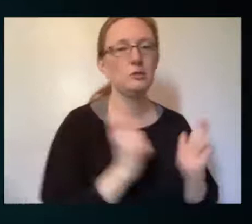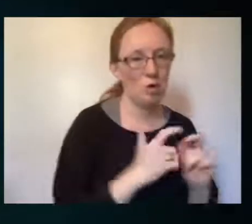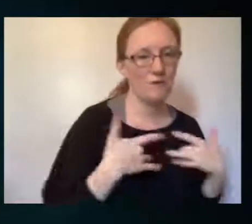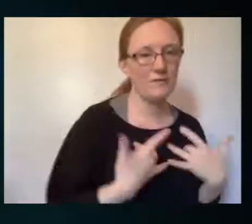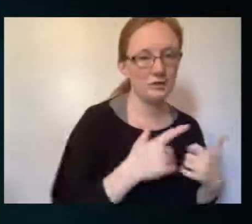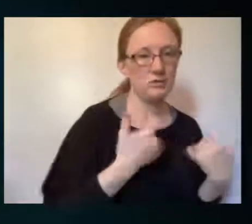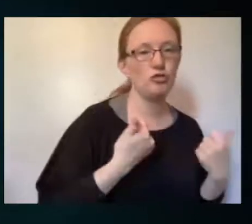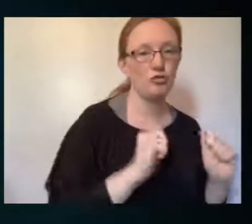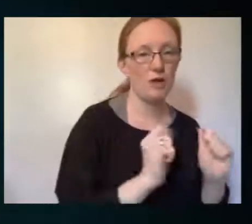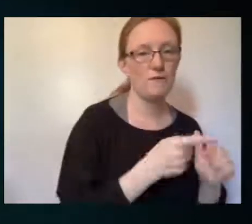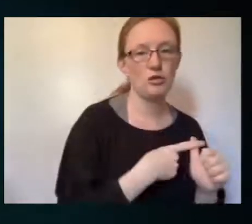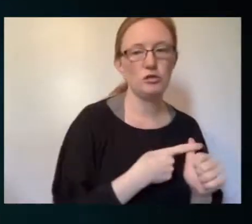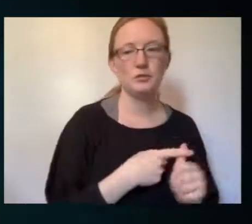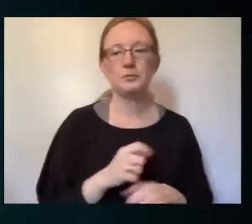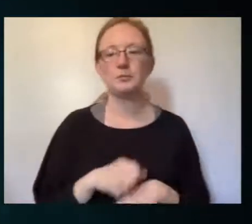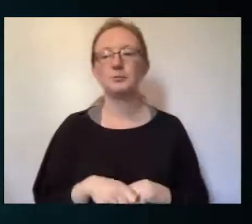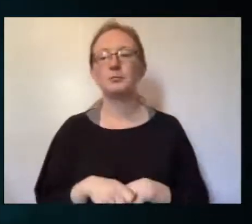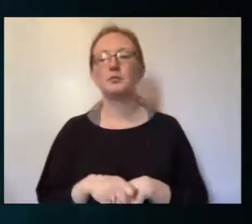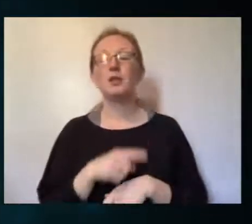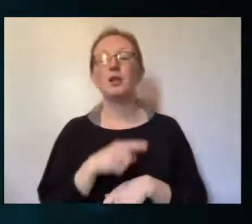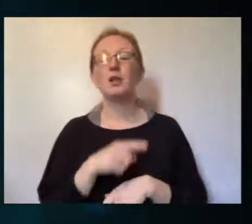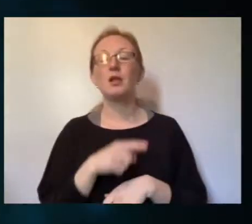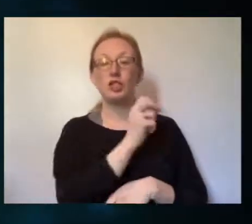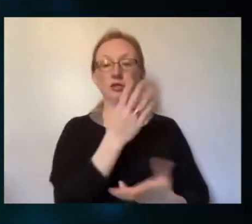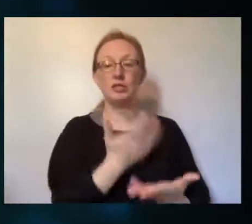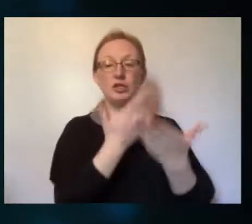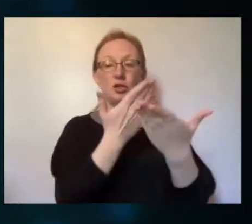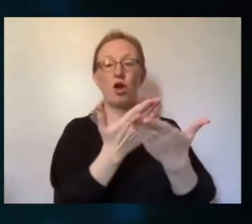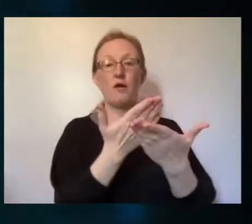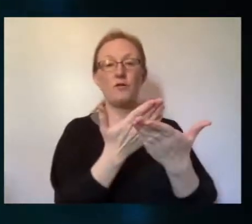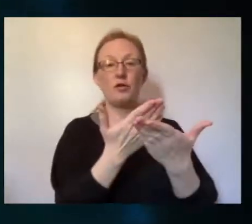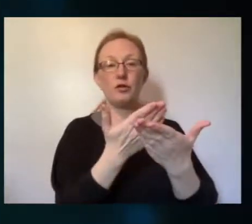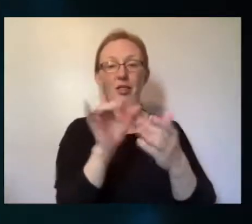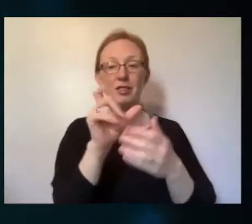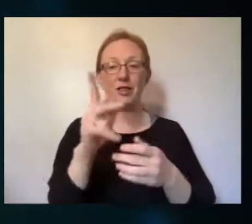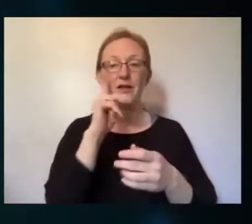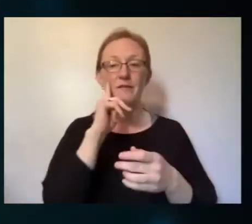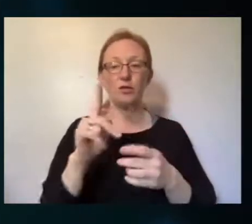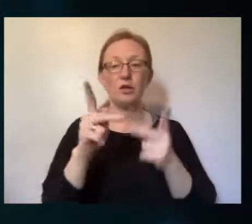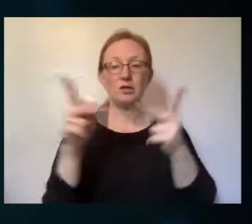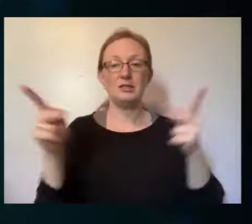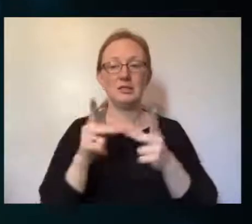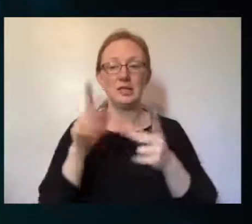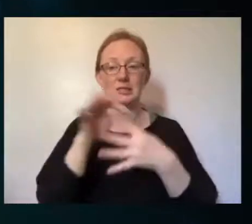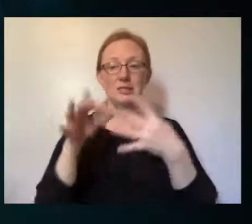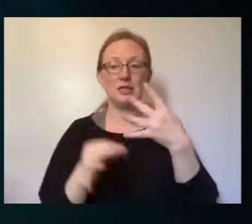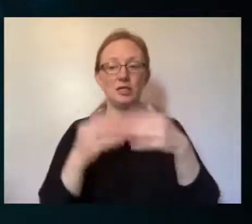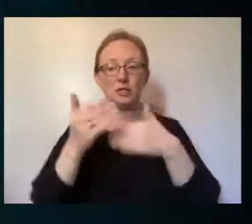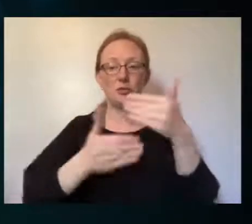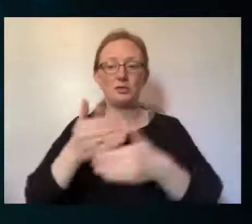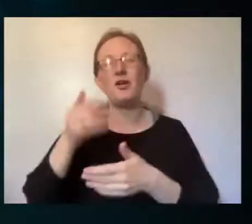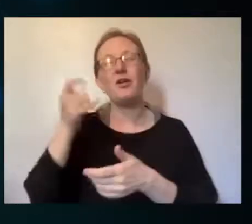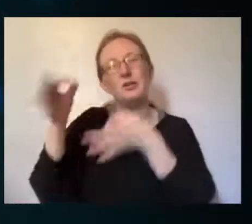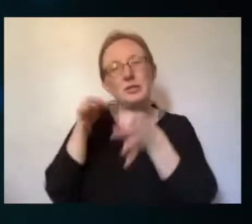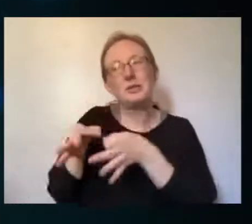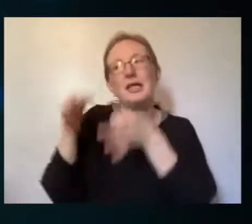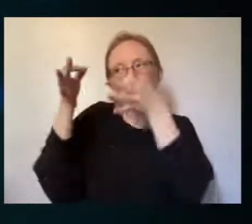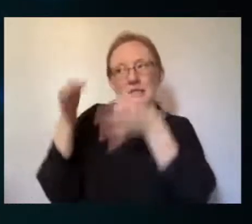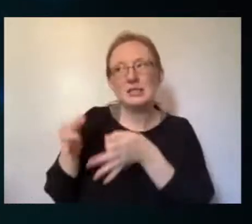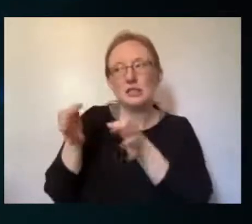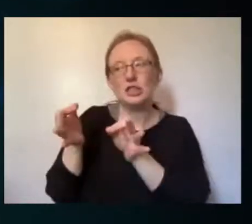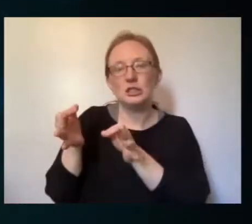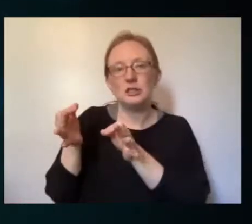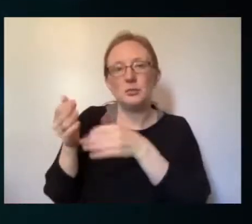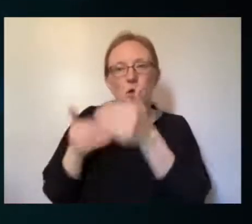And Geraldine's offered us a link with site selection process to sort of explain the decision-making process that goes into a lot of